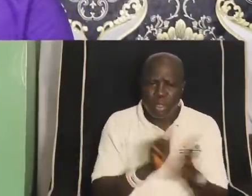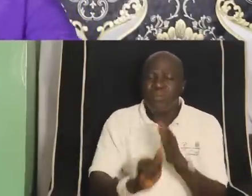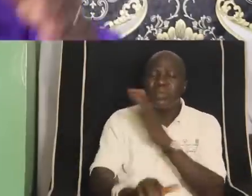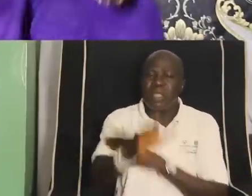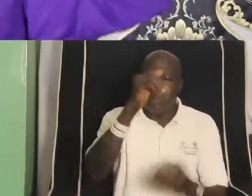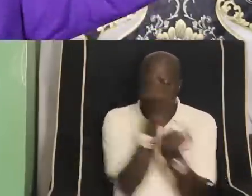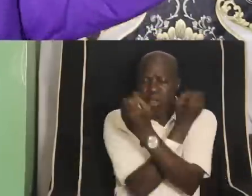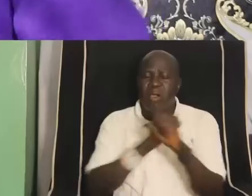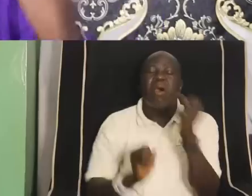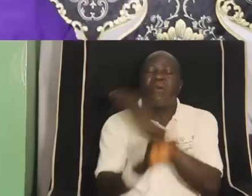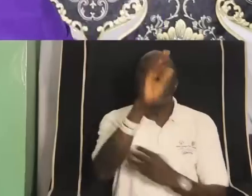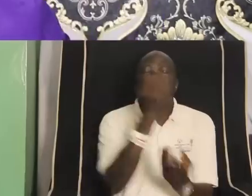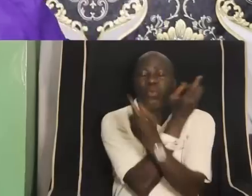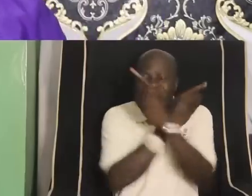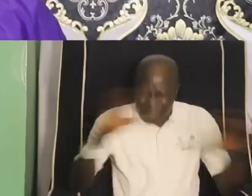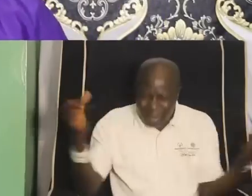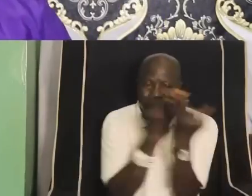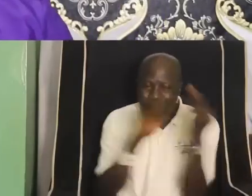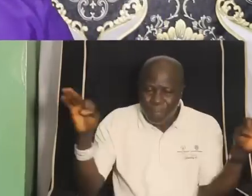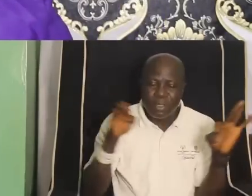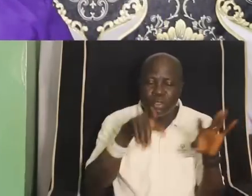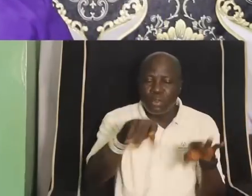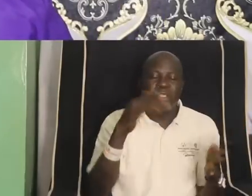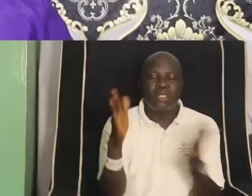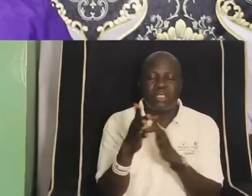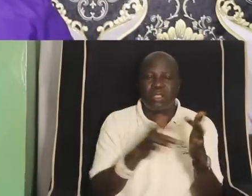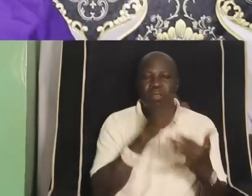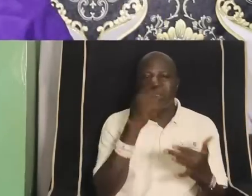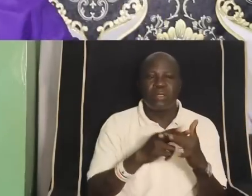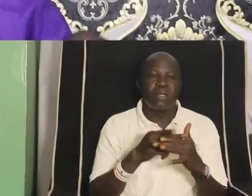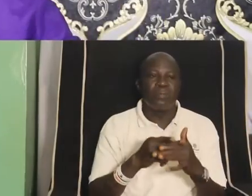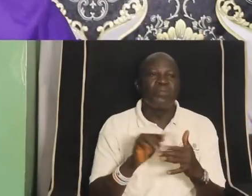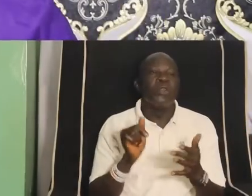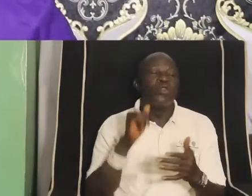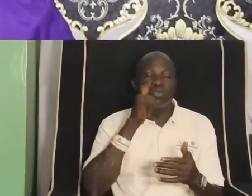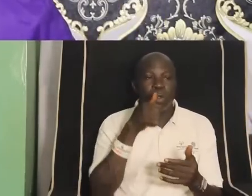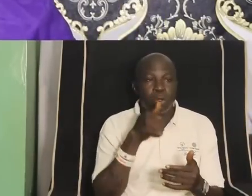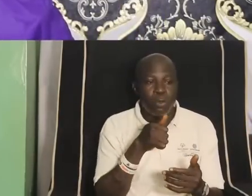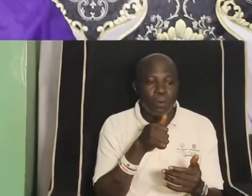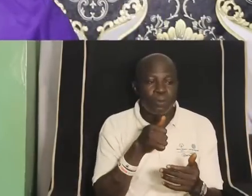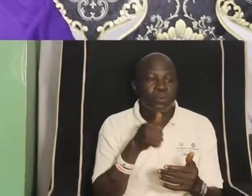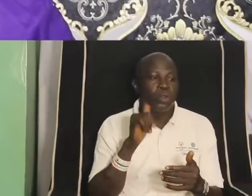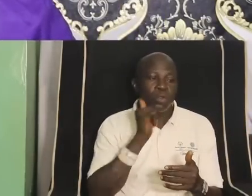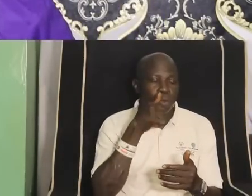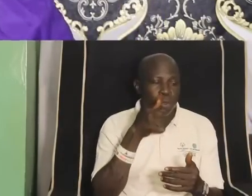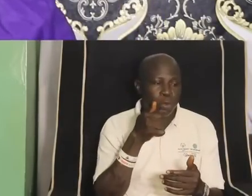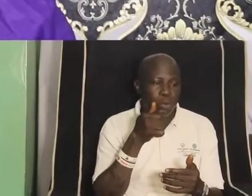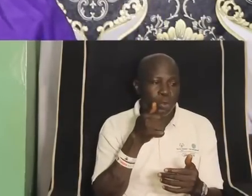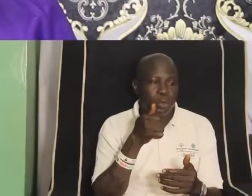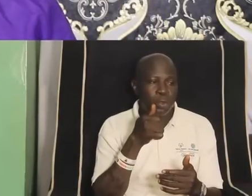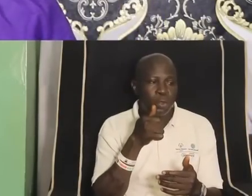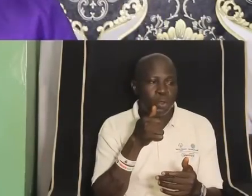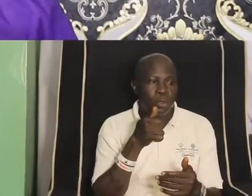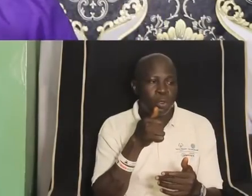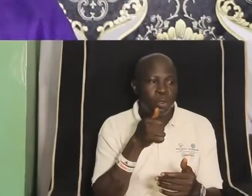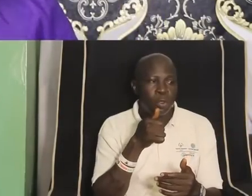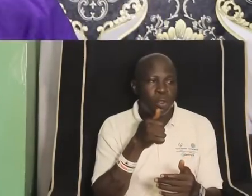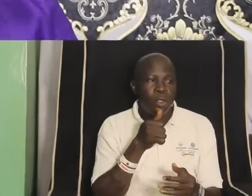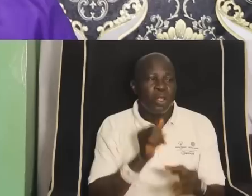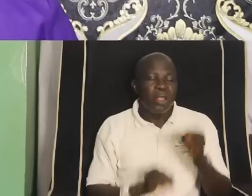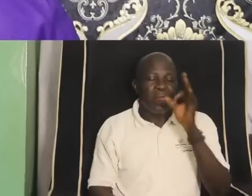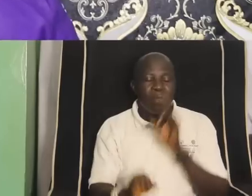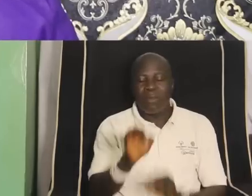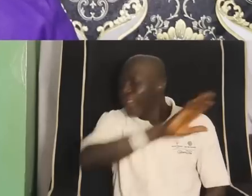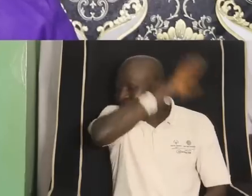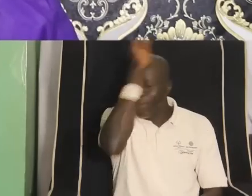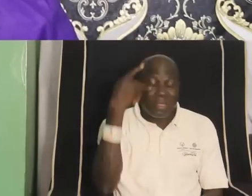lo o ma tu o sila. Power of God will set you free. Sorry ola tomorrow ola tomorrow to ba re du e gbo bi to